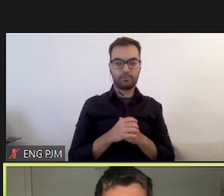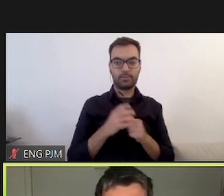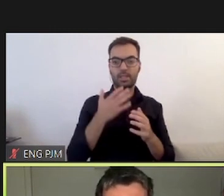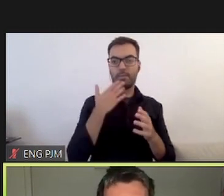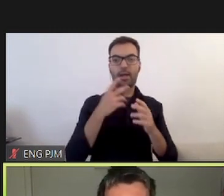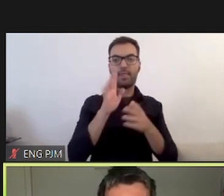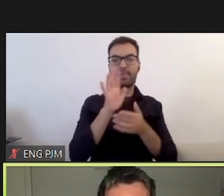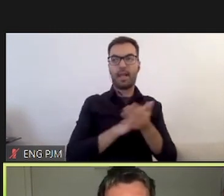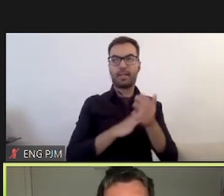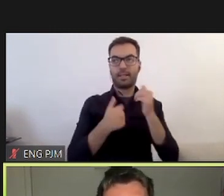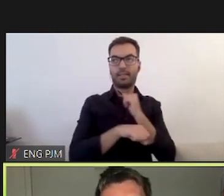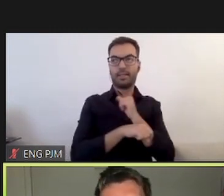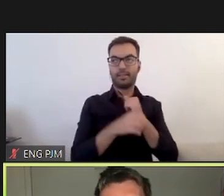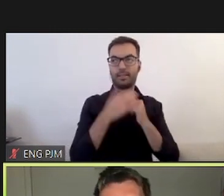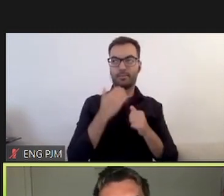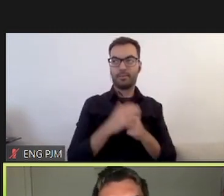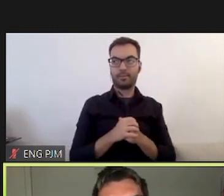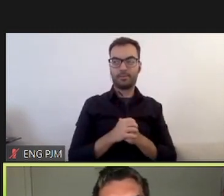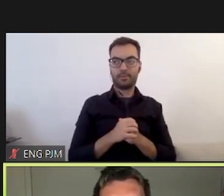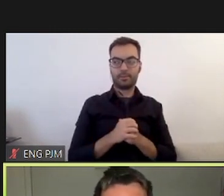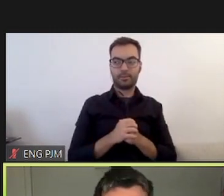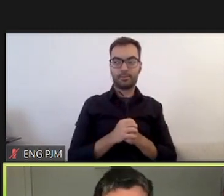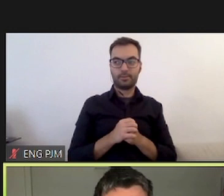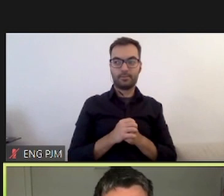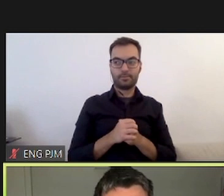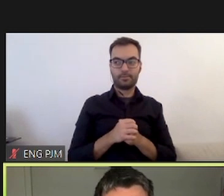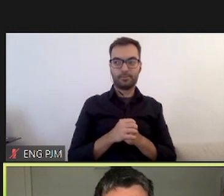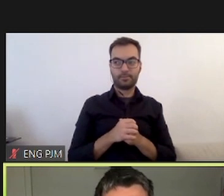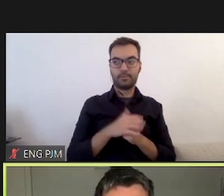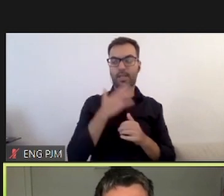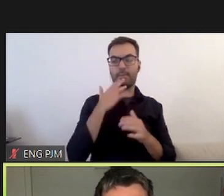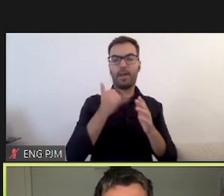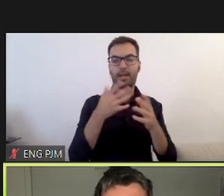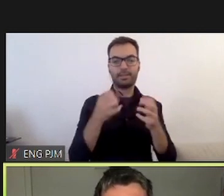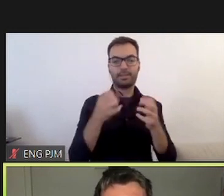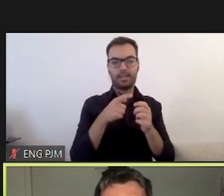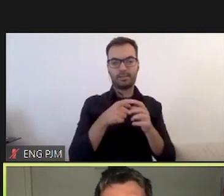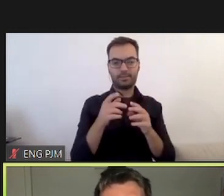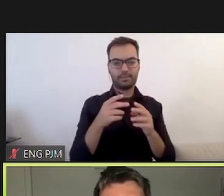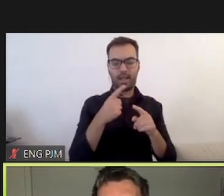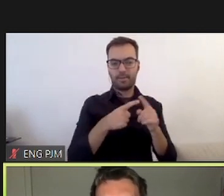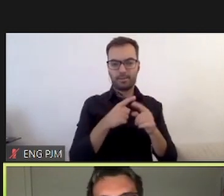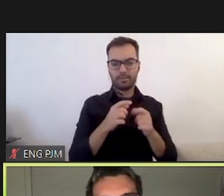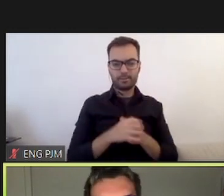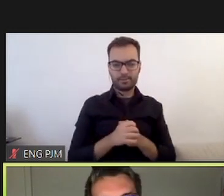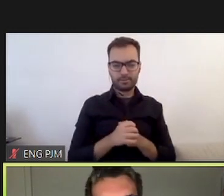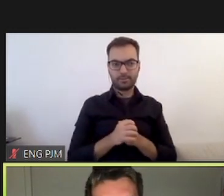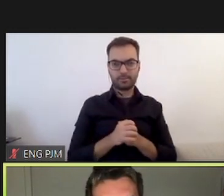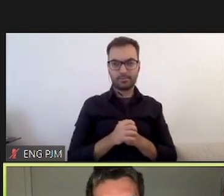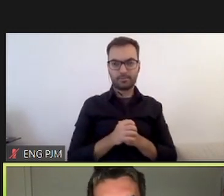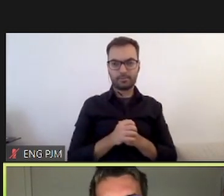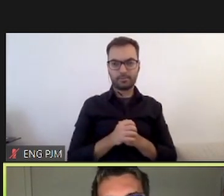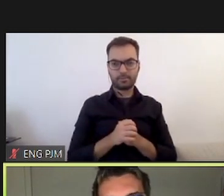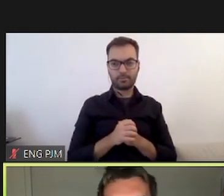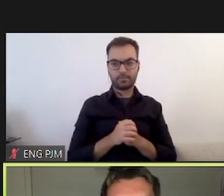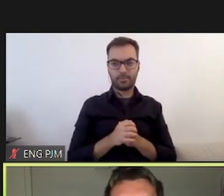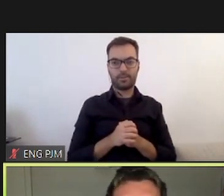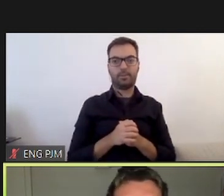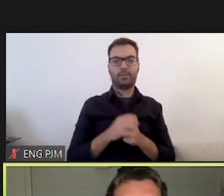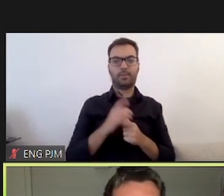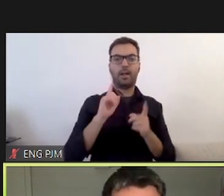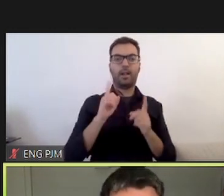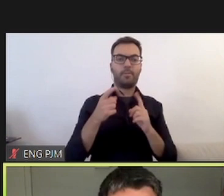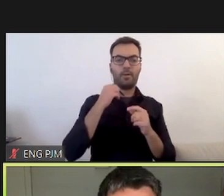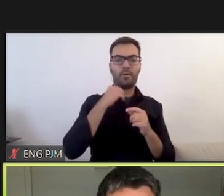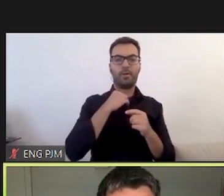for that. So it means the person who will reach this will not tell nothing, or maybe even they will